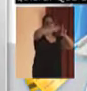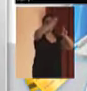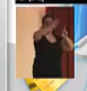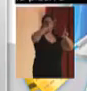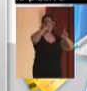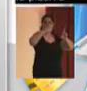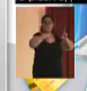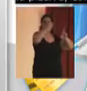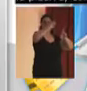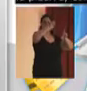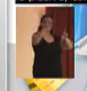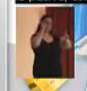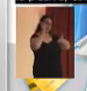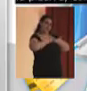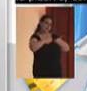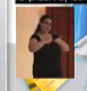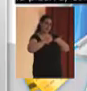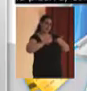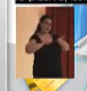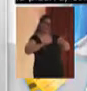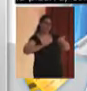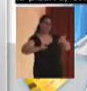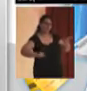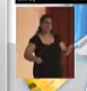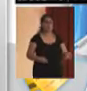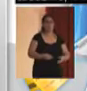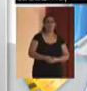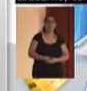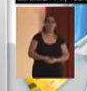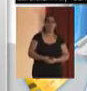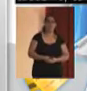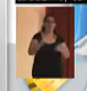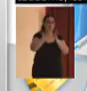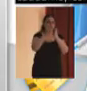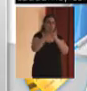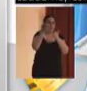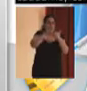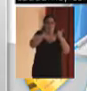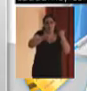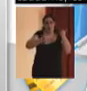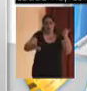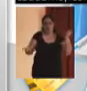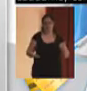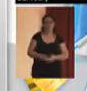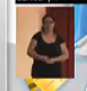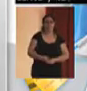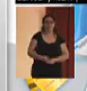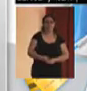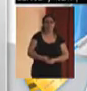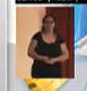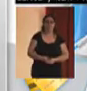had, with a blackboard, piece of chalk, taking notes, textbooks,